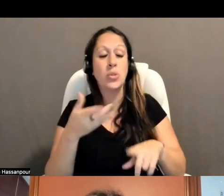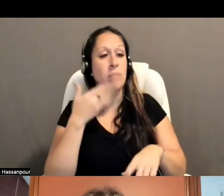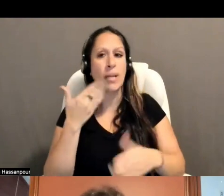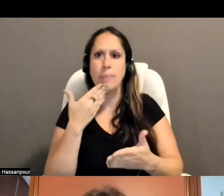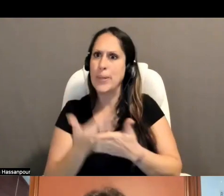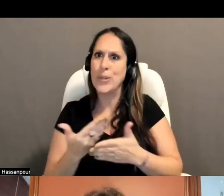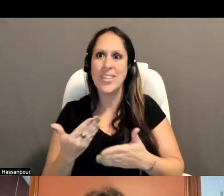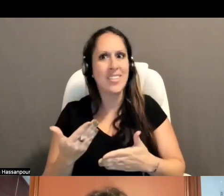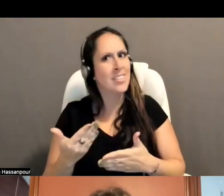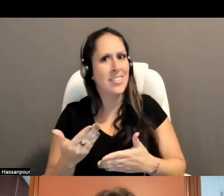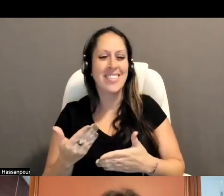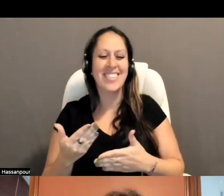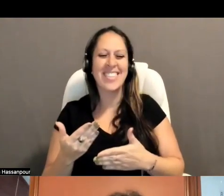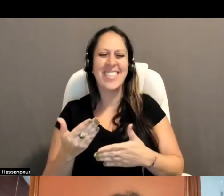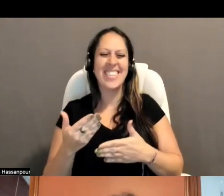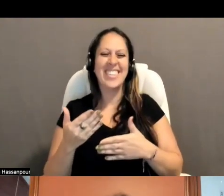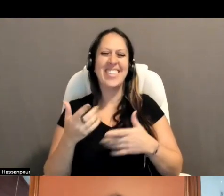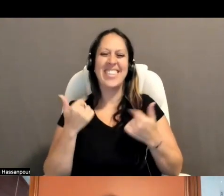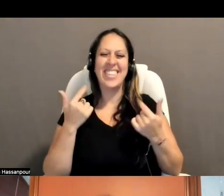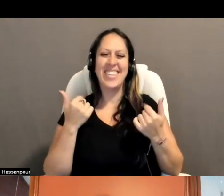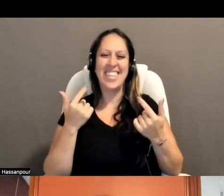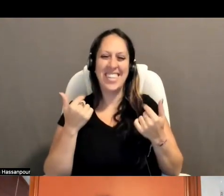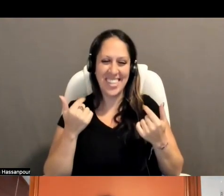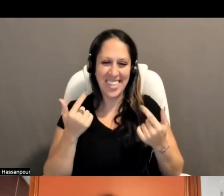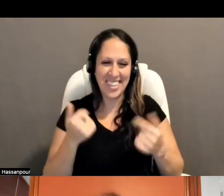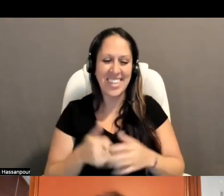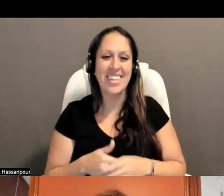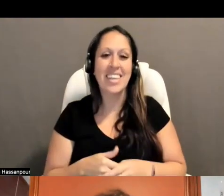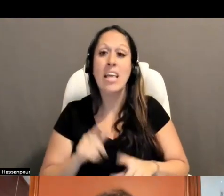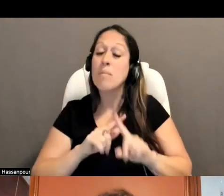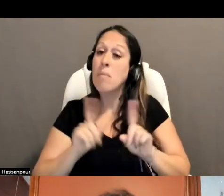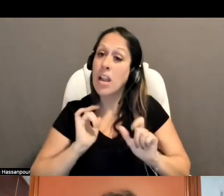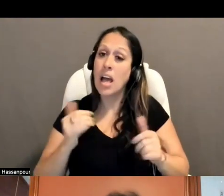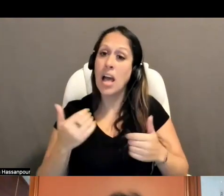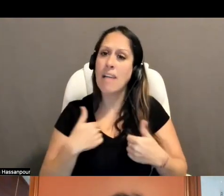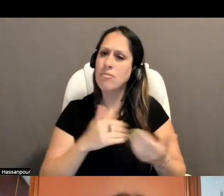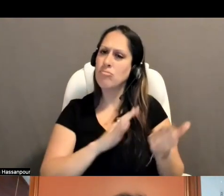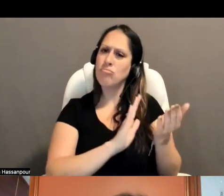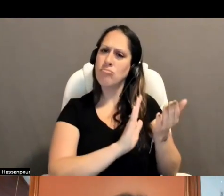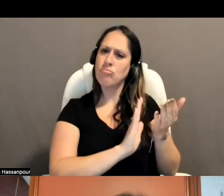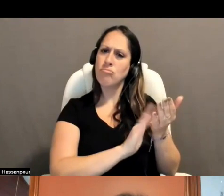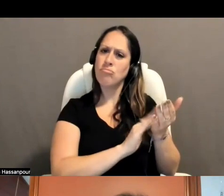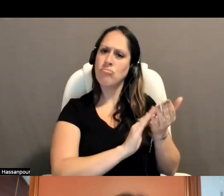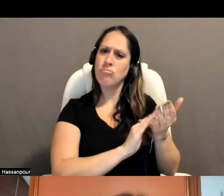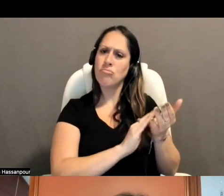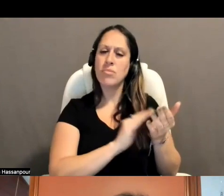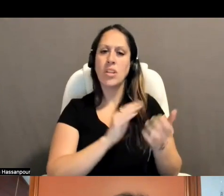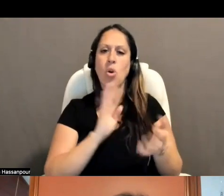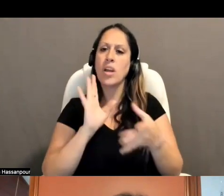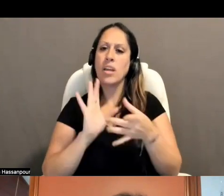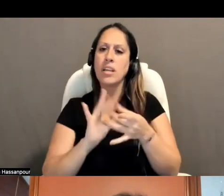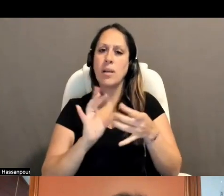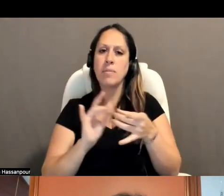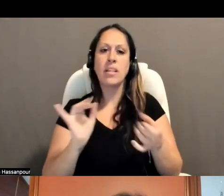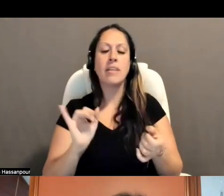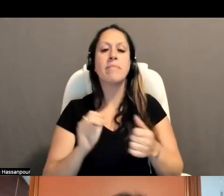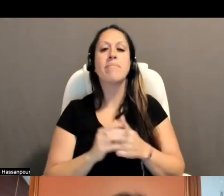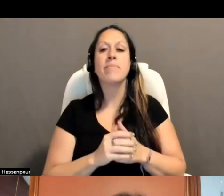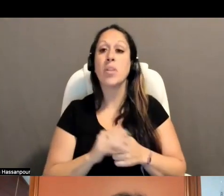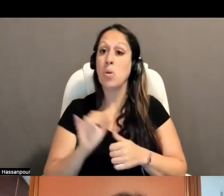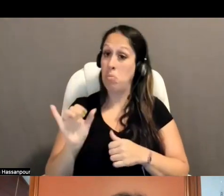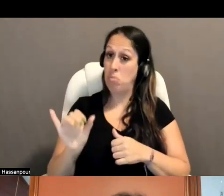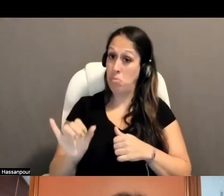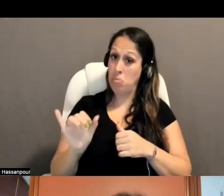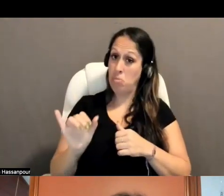good. But I've got compliments or comments like this.